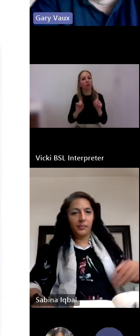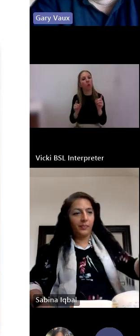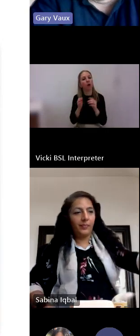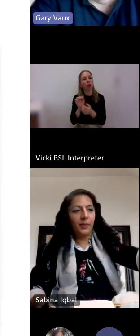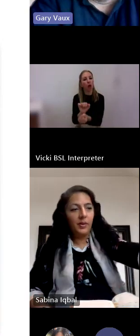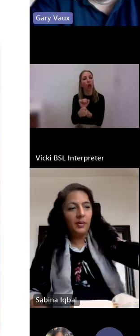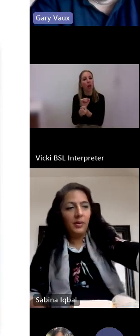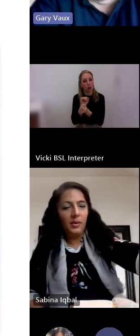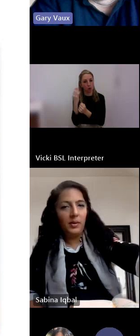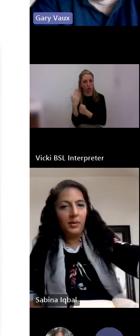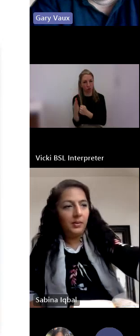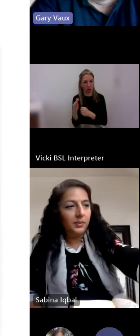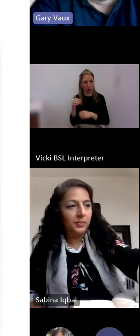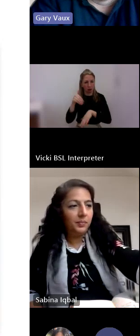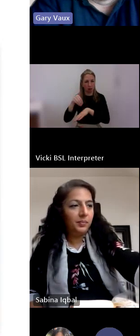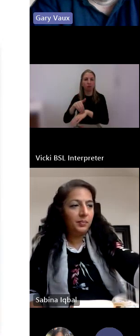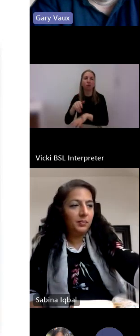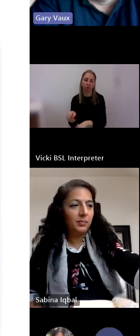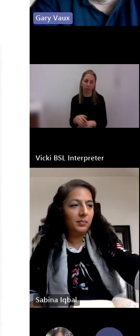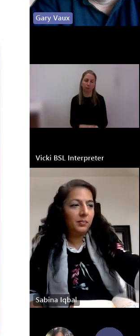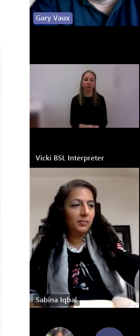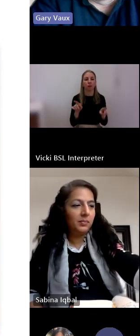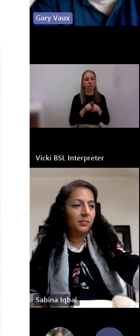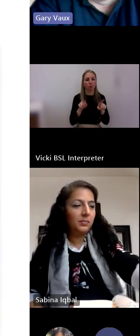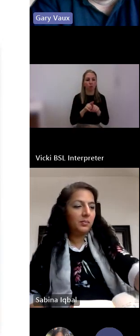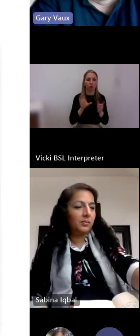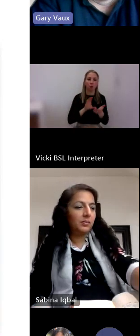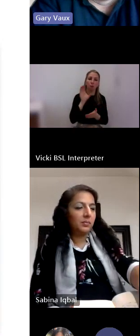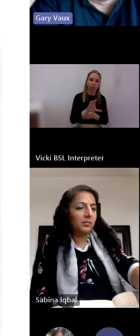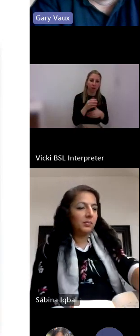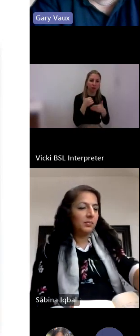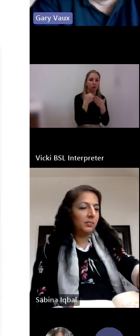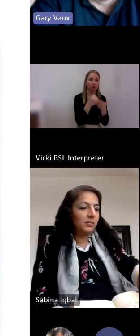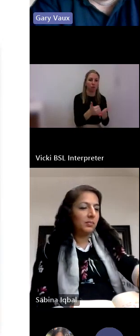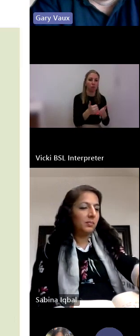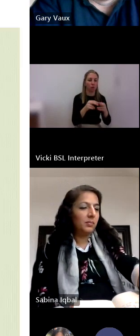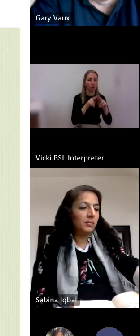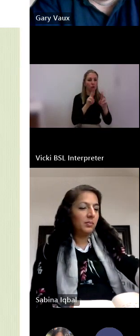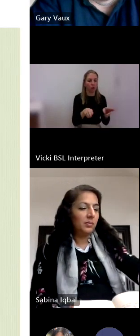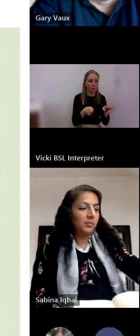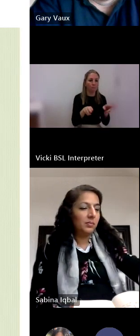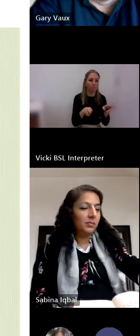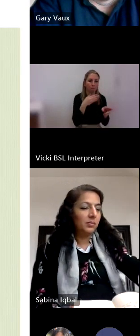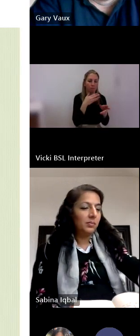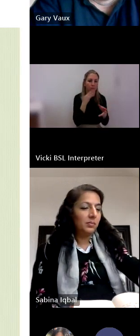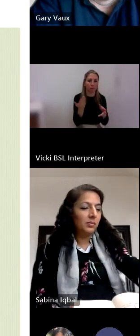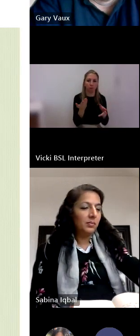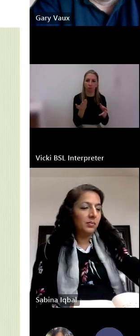aside to tackle homelessness and rough sleeping. Next slide, please, Matt.